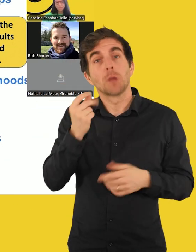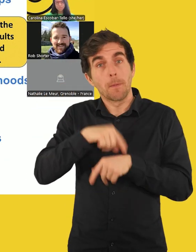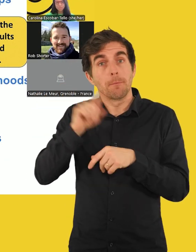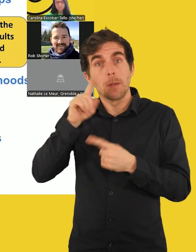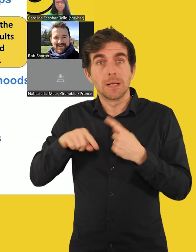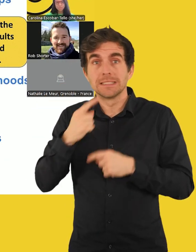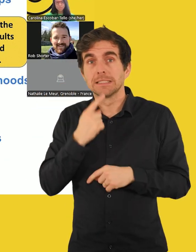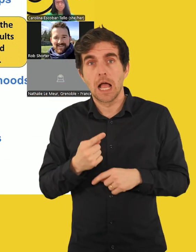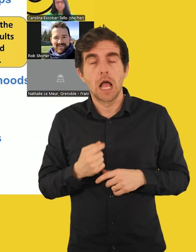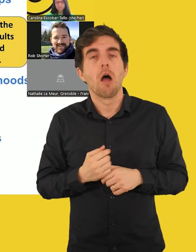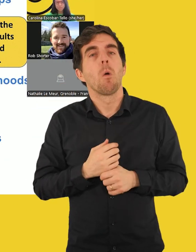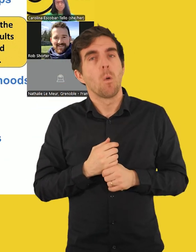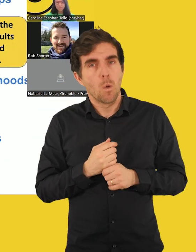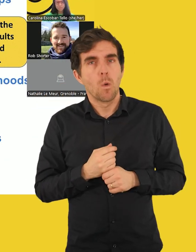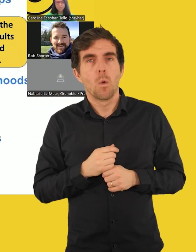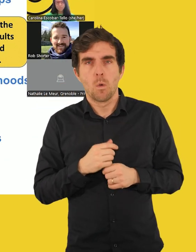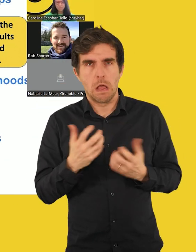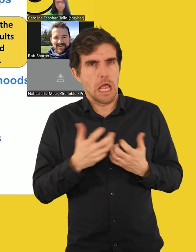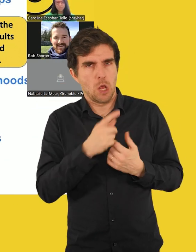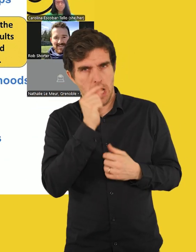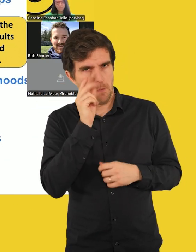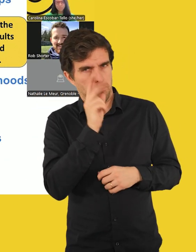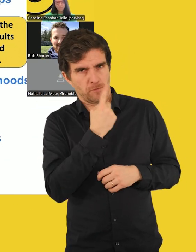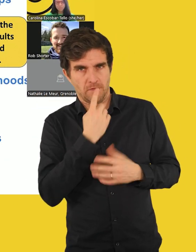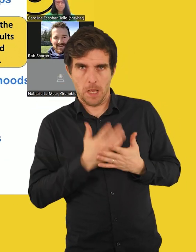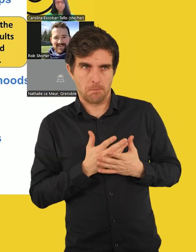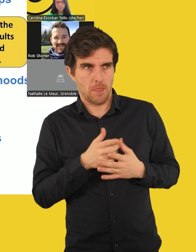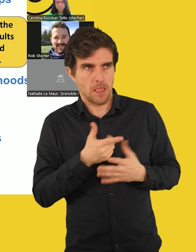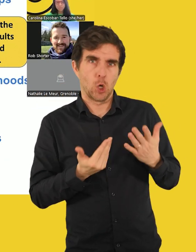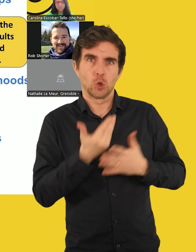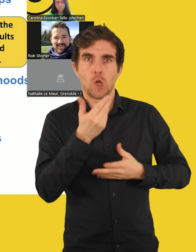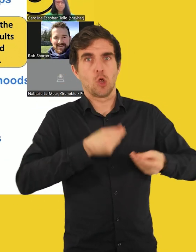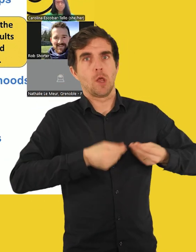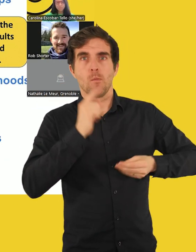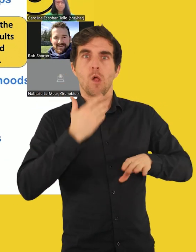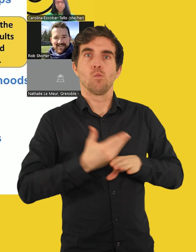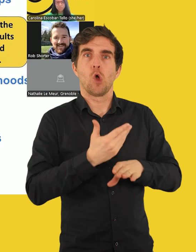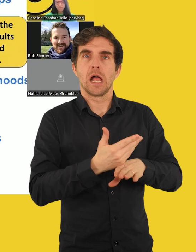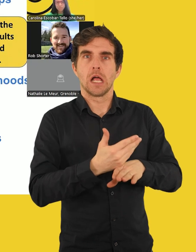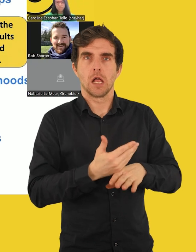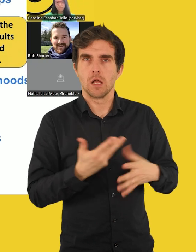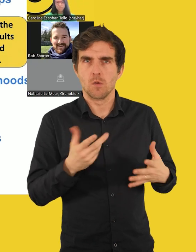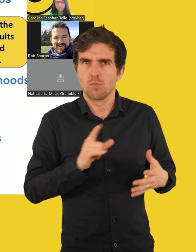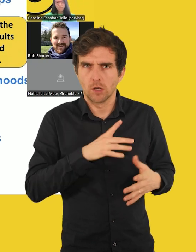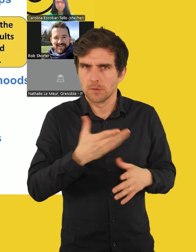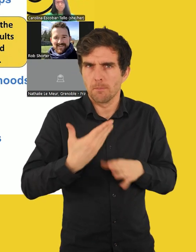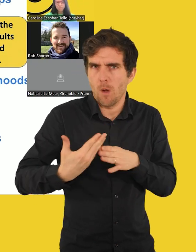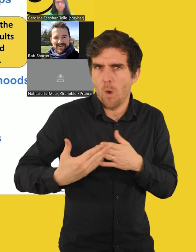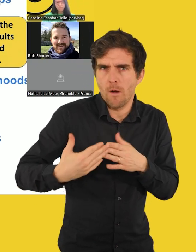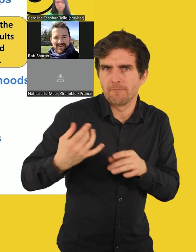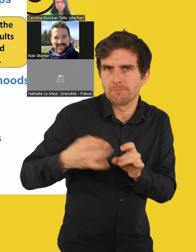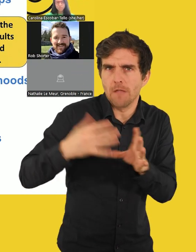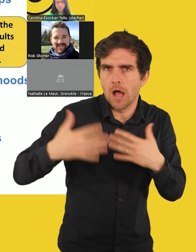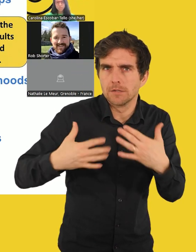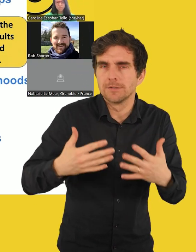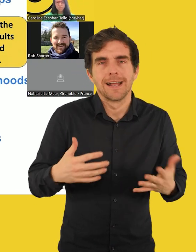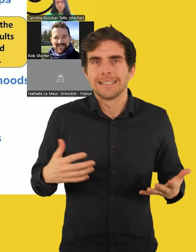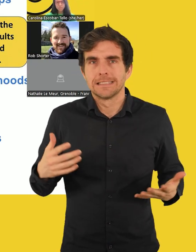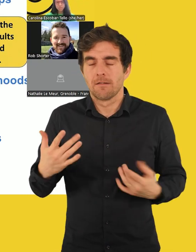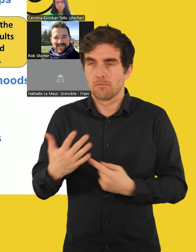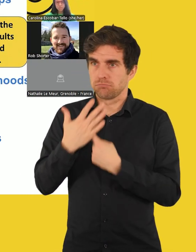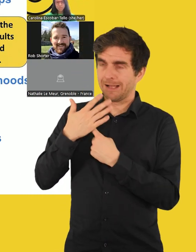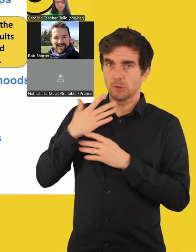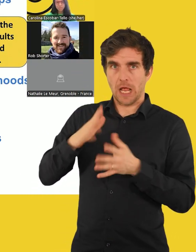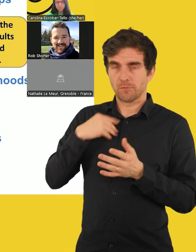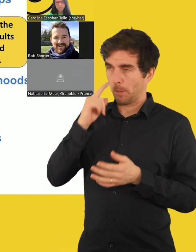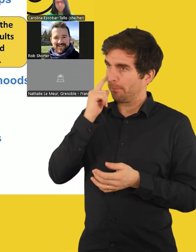Sometimes people might say, how can you prove that this new economy is going to work? And why isn't this all happening faster? The onus is on